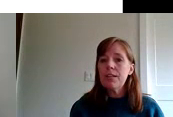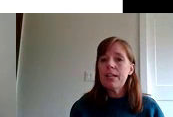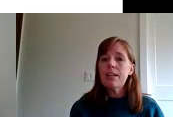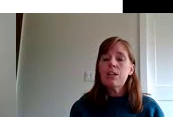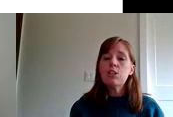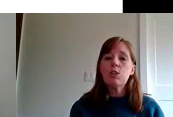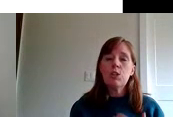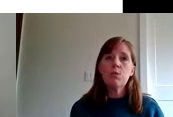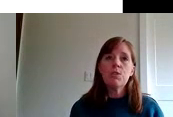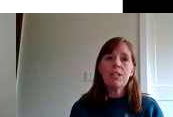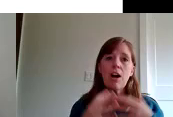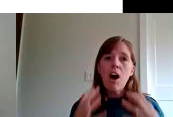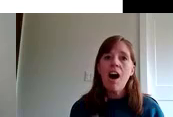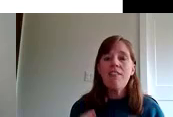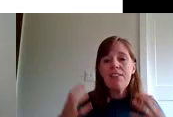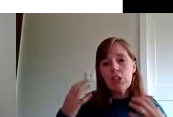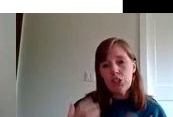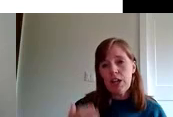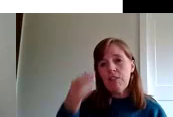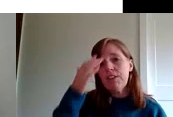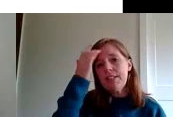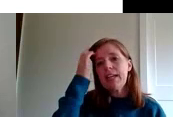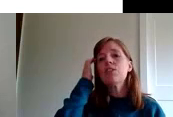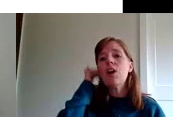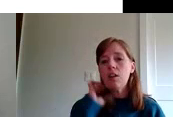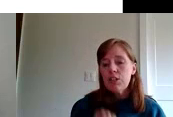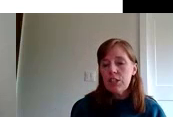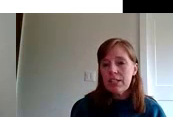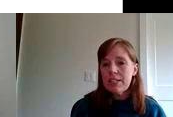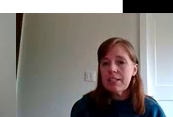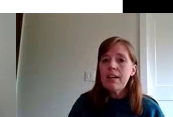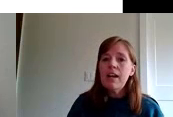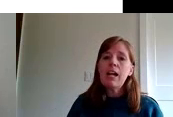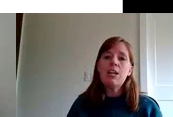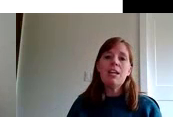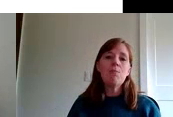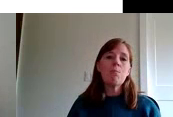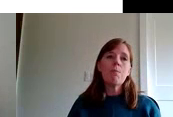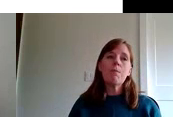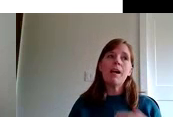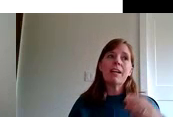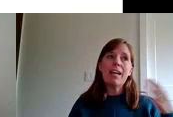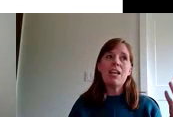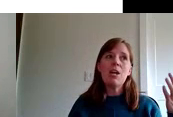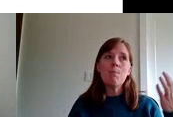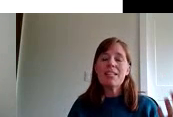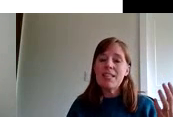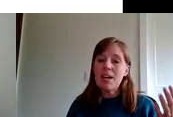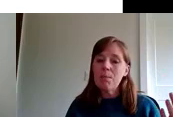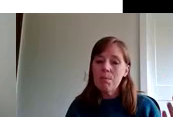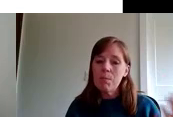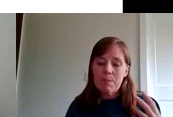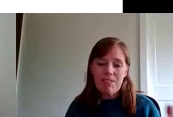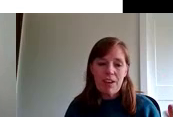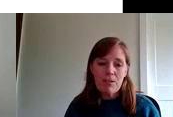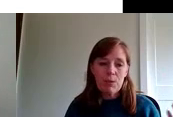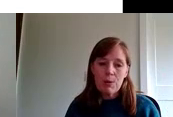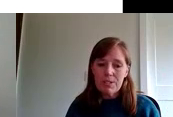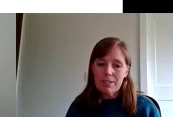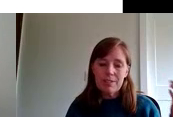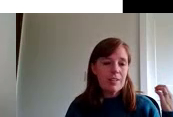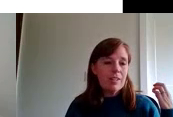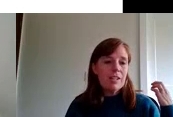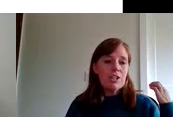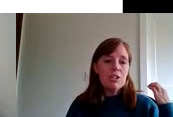the opportunity to use the off-the-shelf technologies. And it makes them, one of my